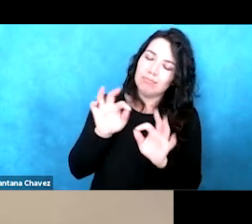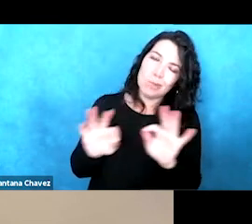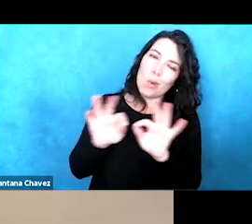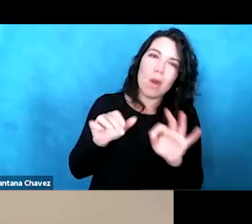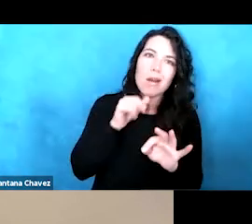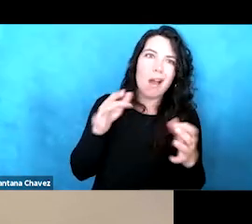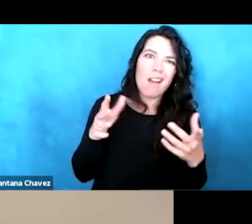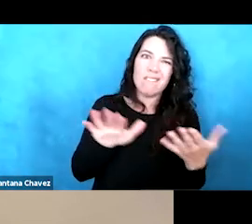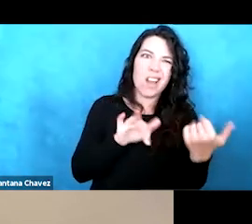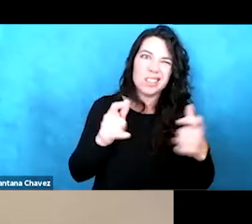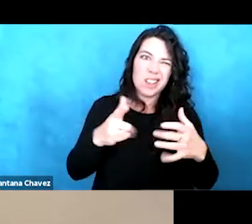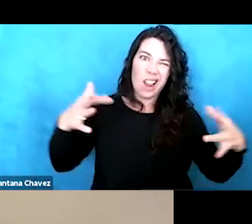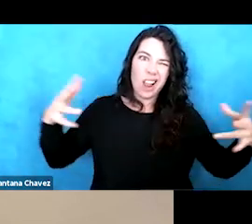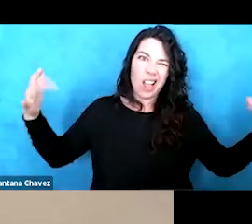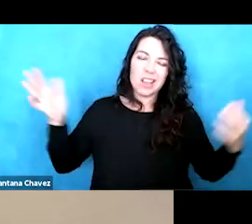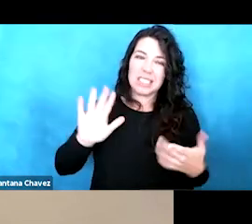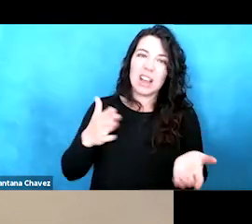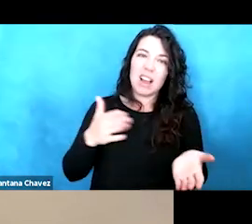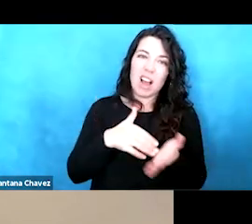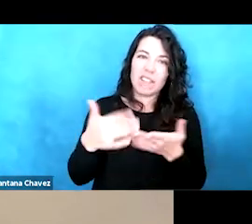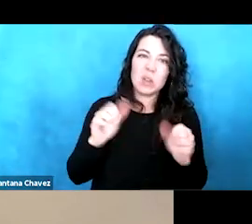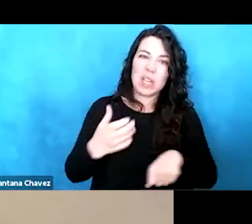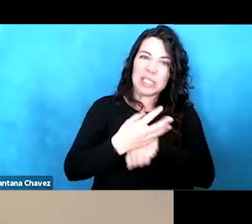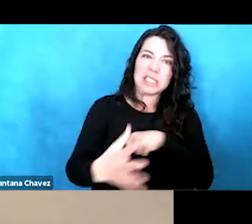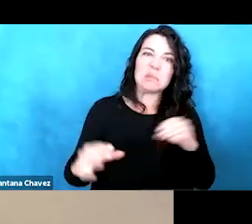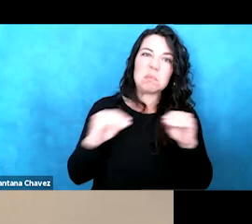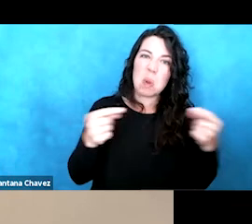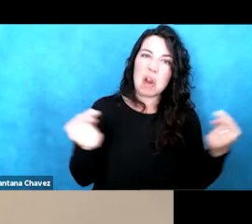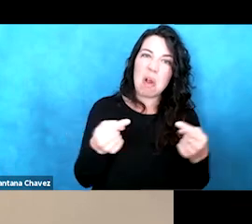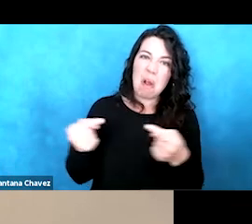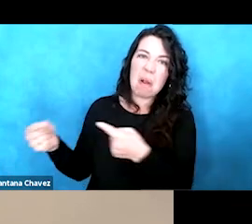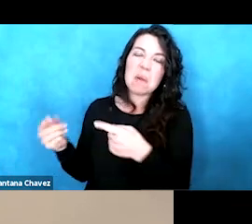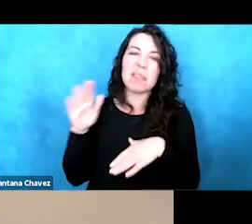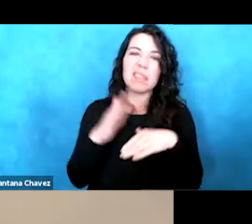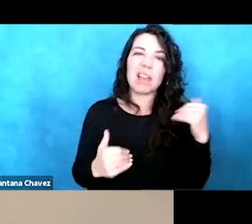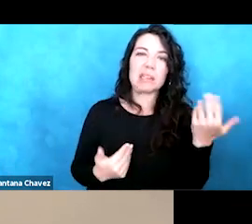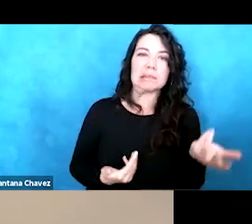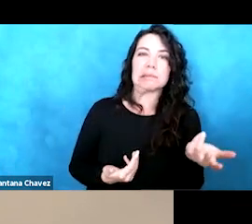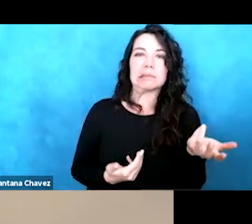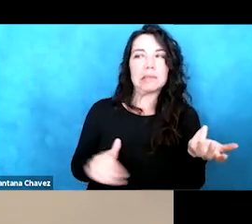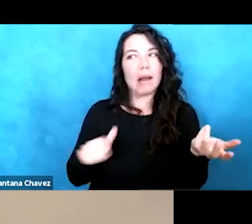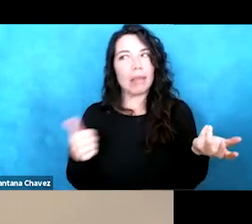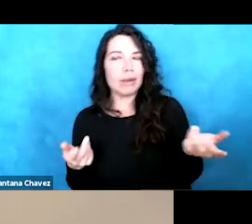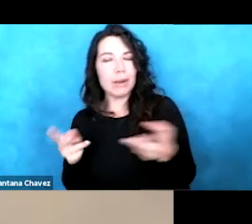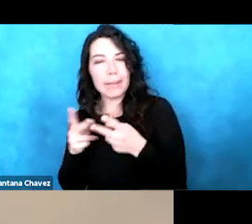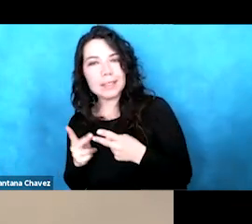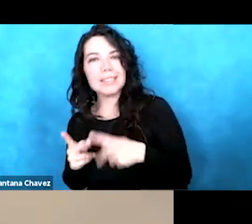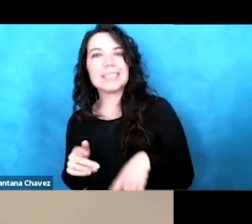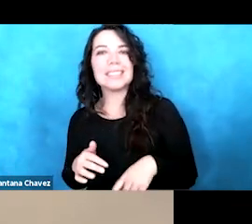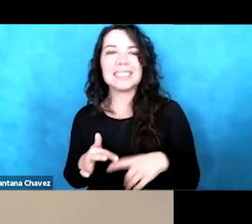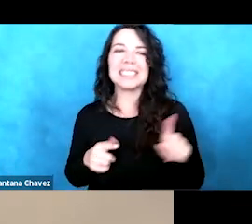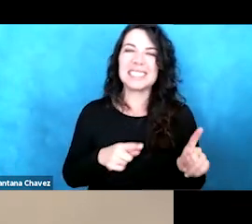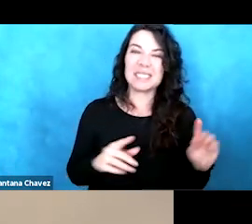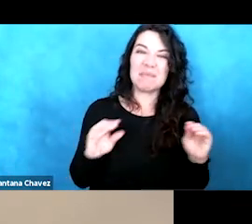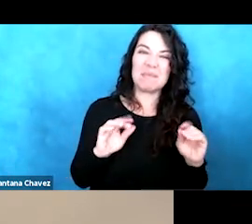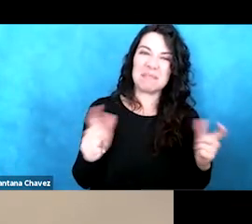to cause quite a lot of harm if you go too quick is more than in other sectors. So I'd say